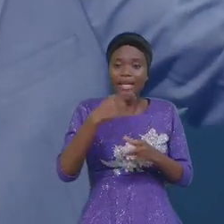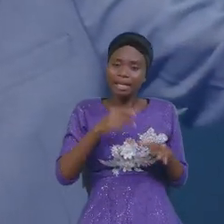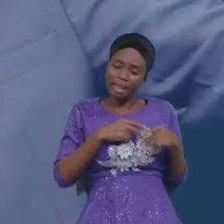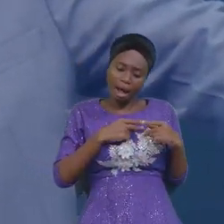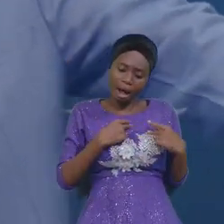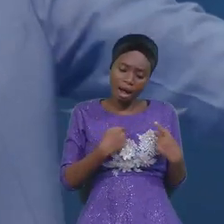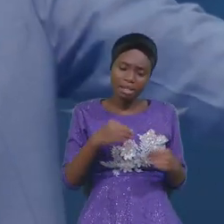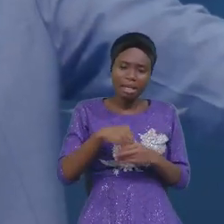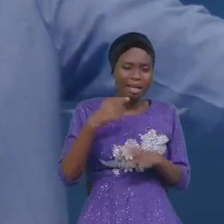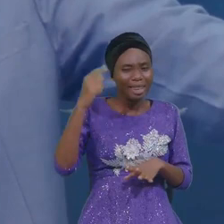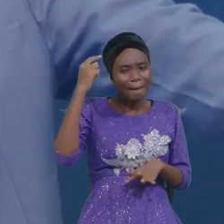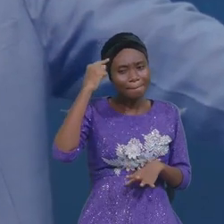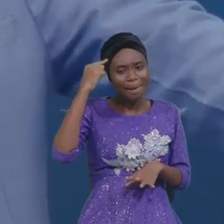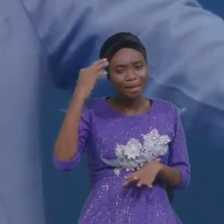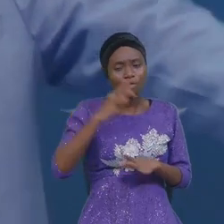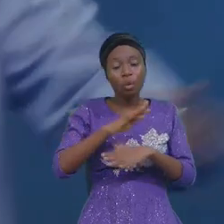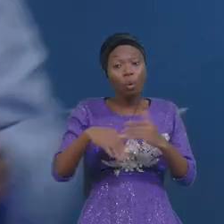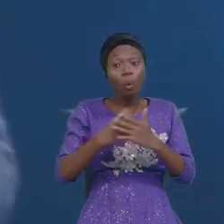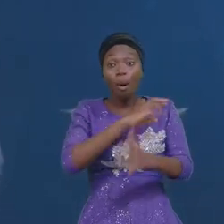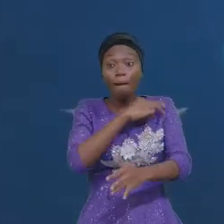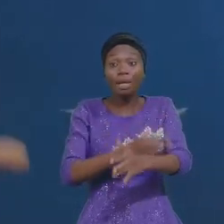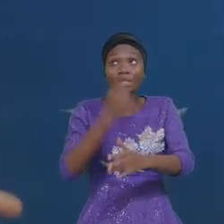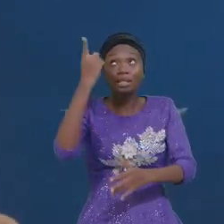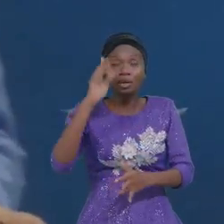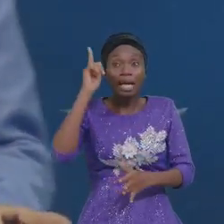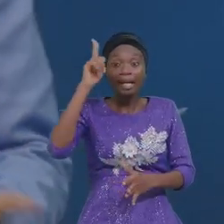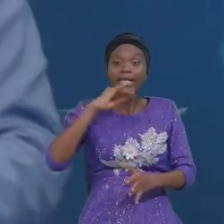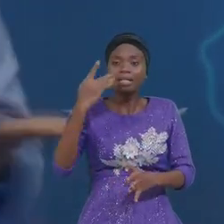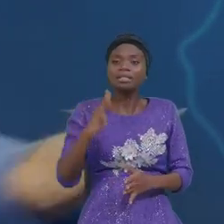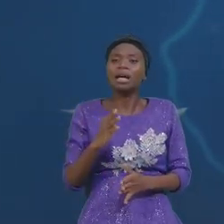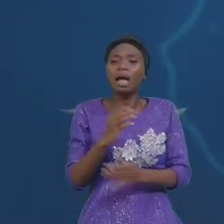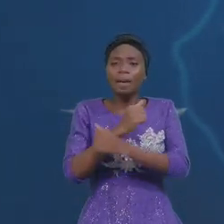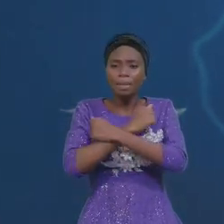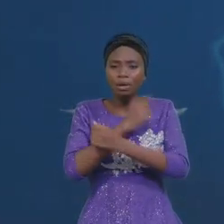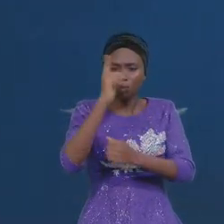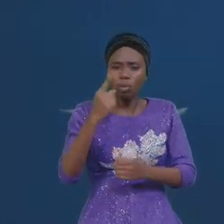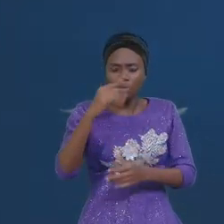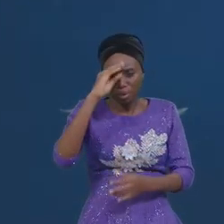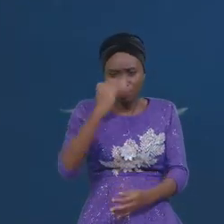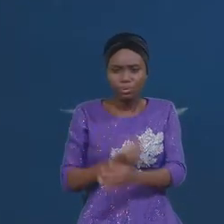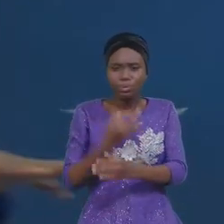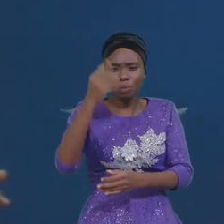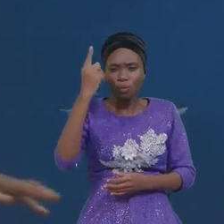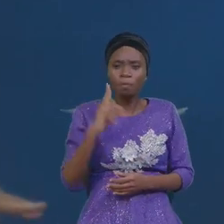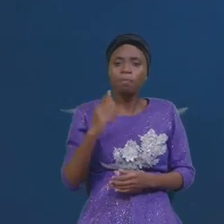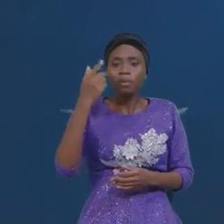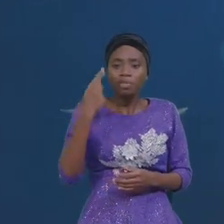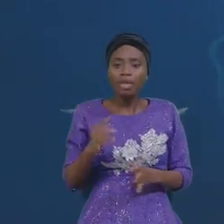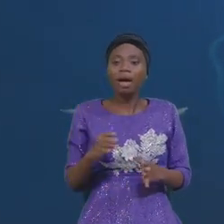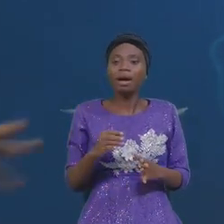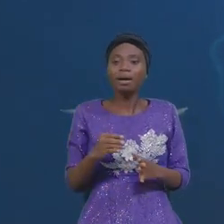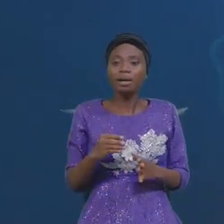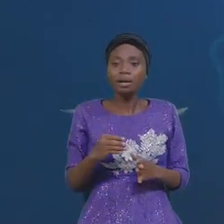the mind of the Almighty God. He is the beloved one, is the Son of God, is the head and